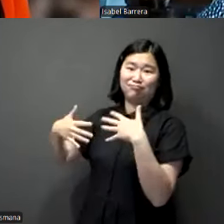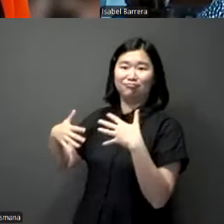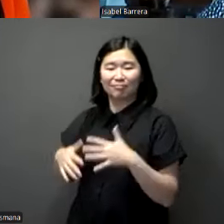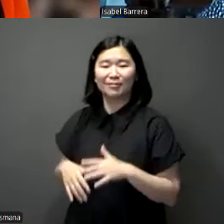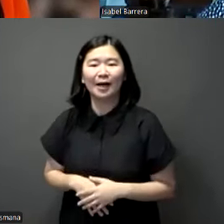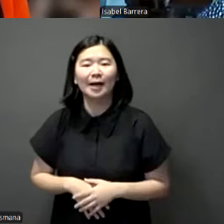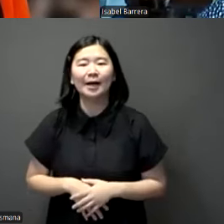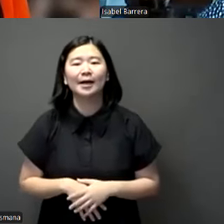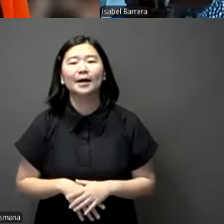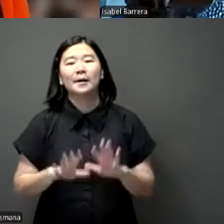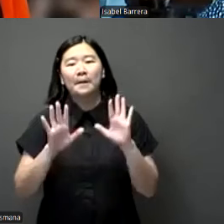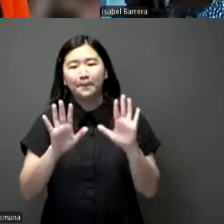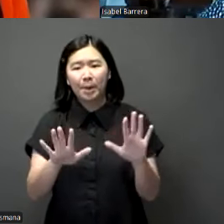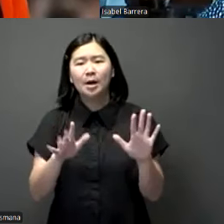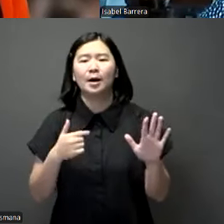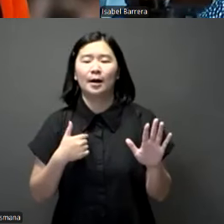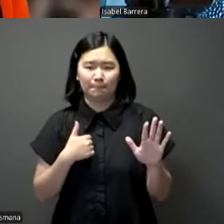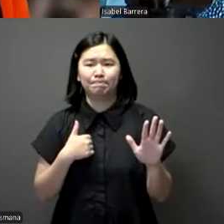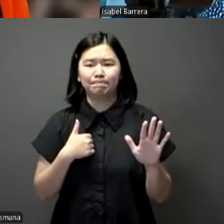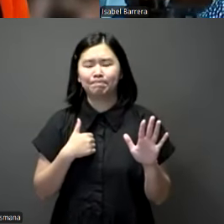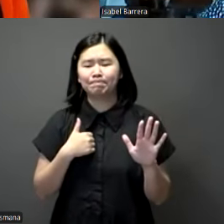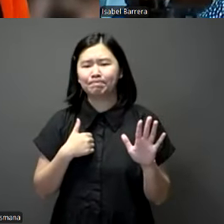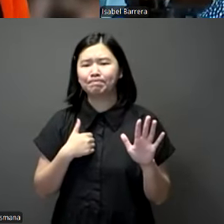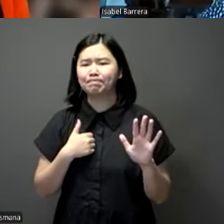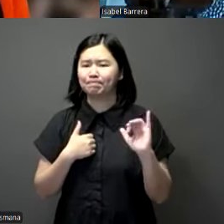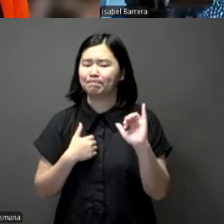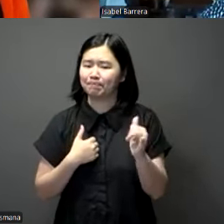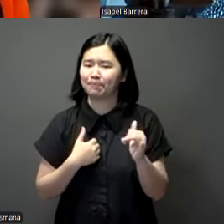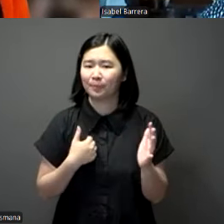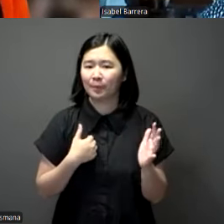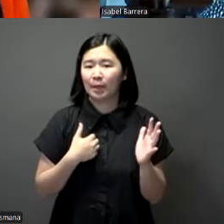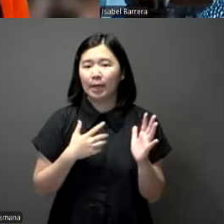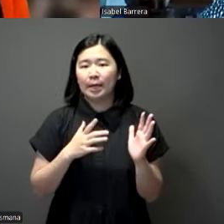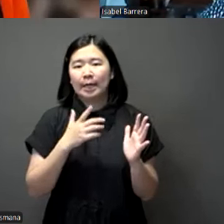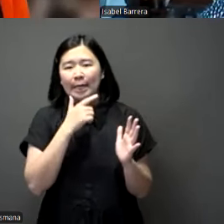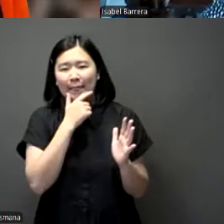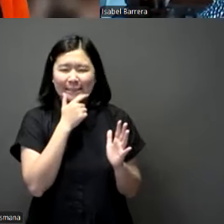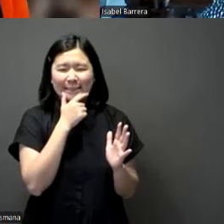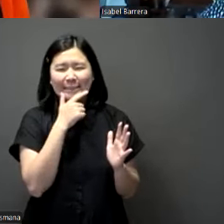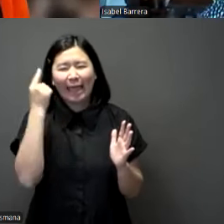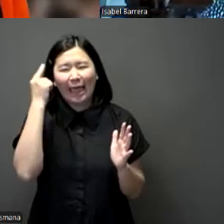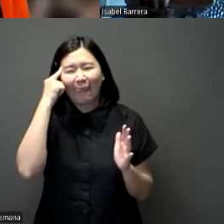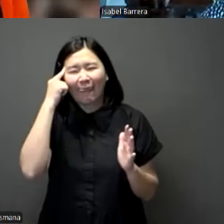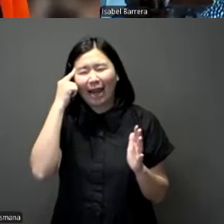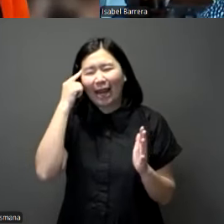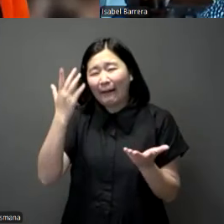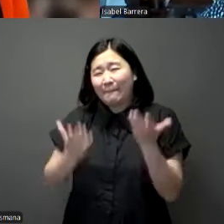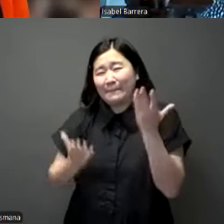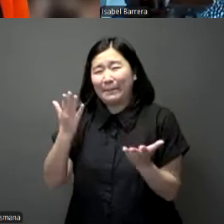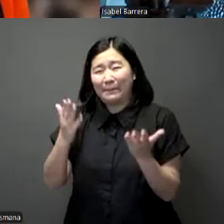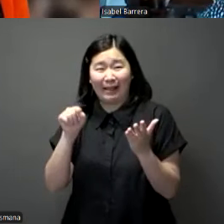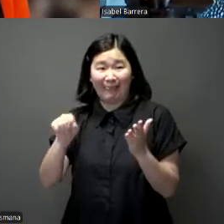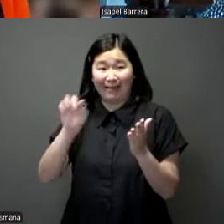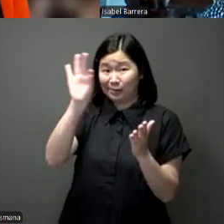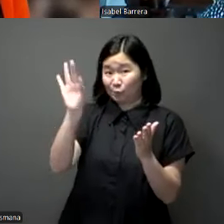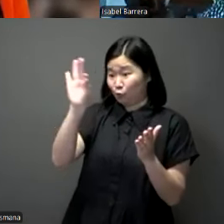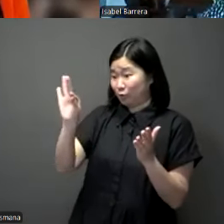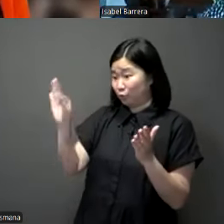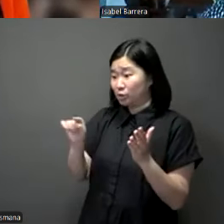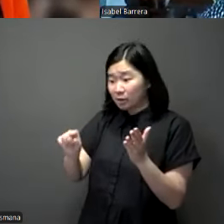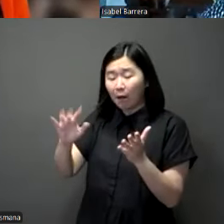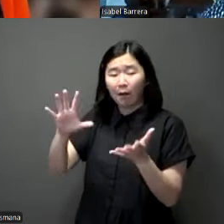we will share a list of questions and responses later on after our webinar. Our next question is for